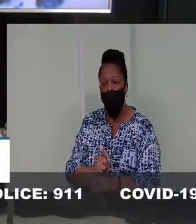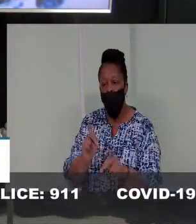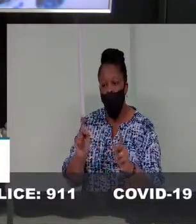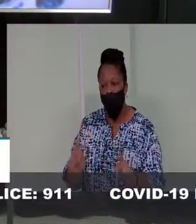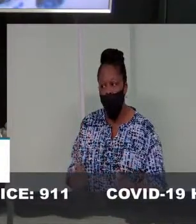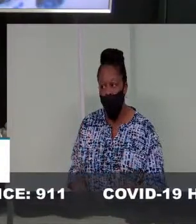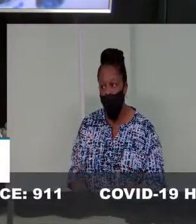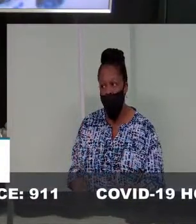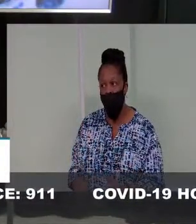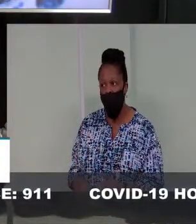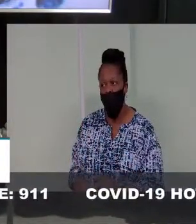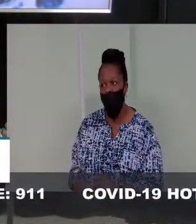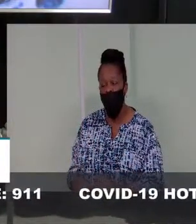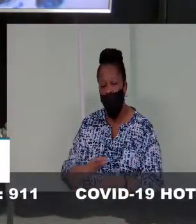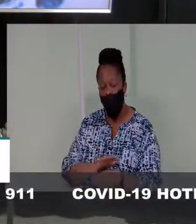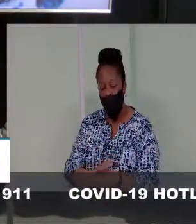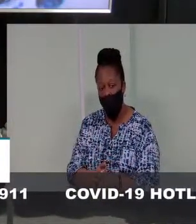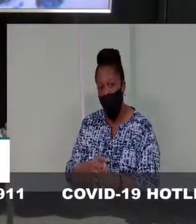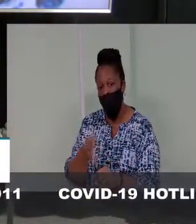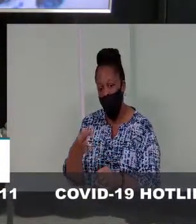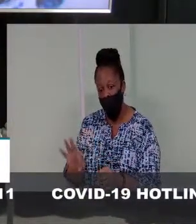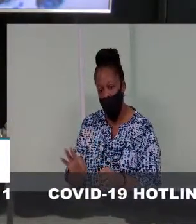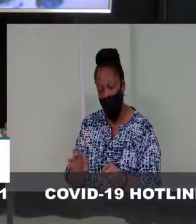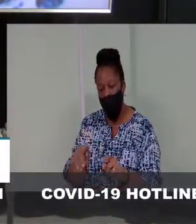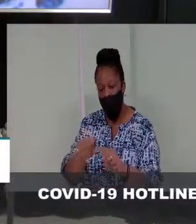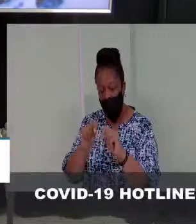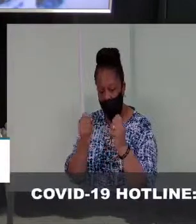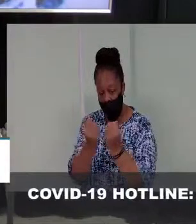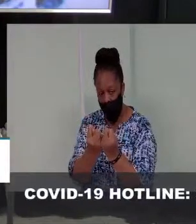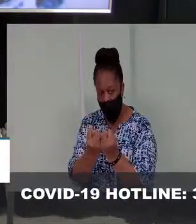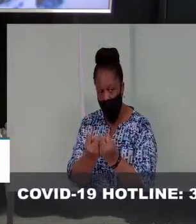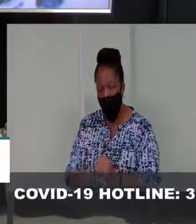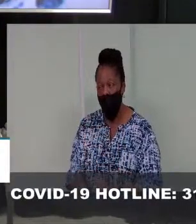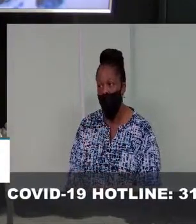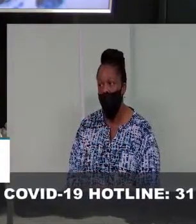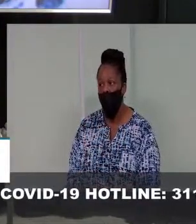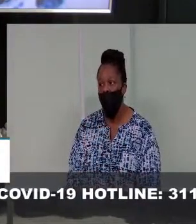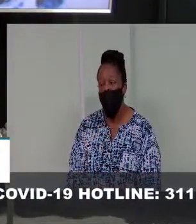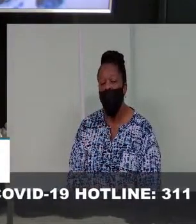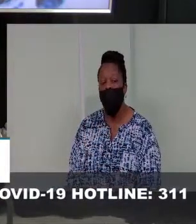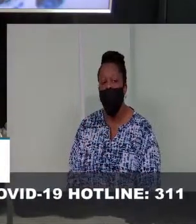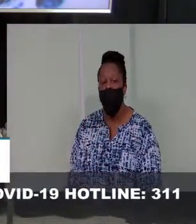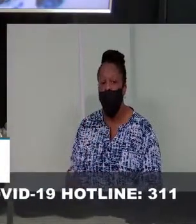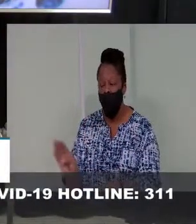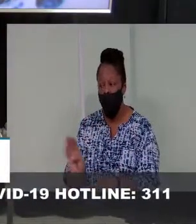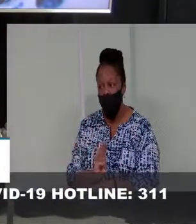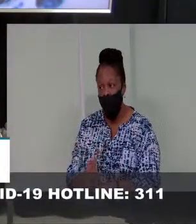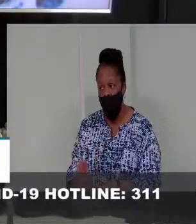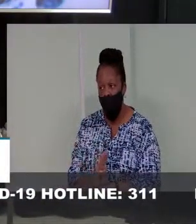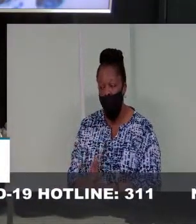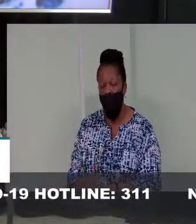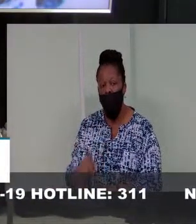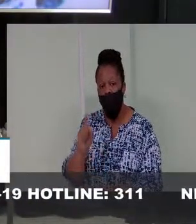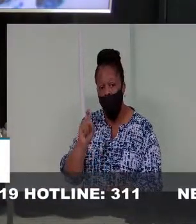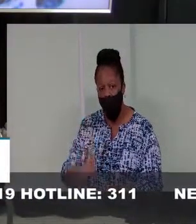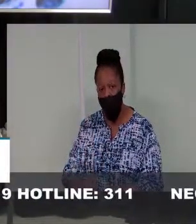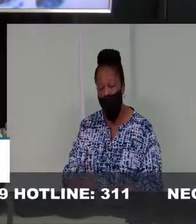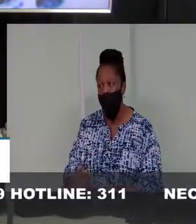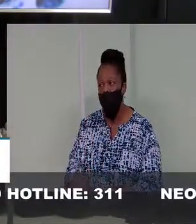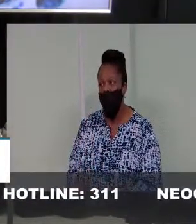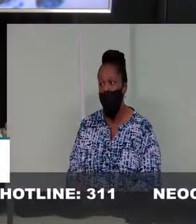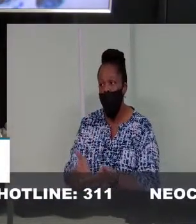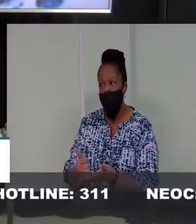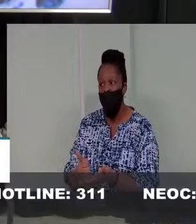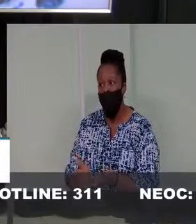technical teams, such as the COVID-19 Task Force. The business sector also is required to support the